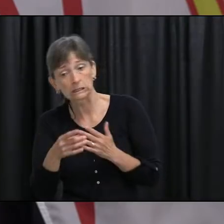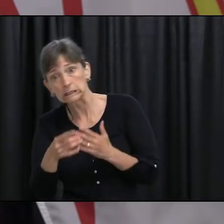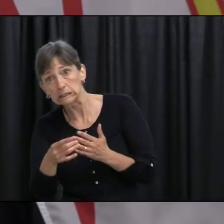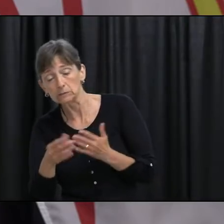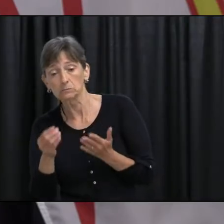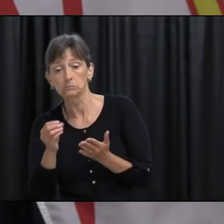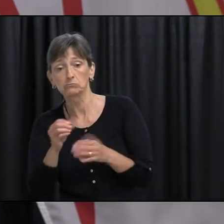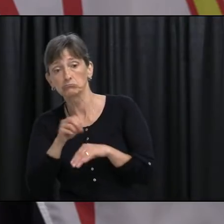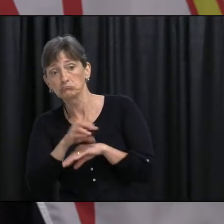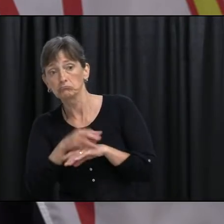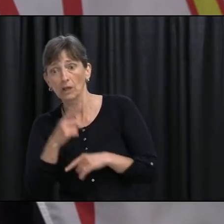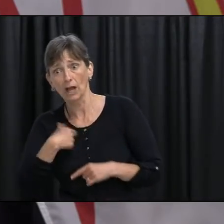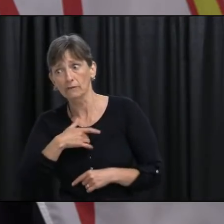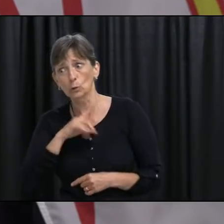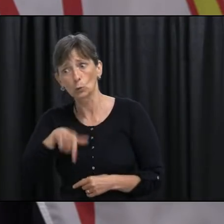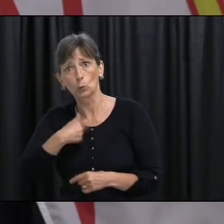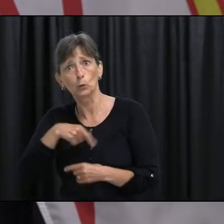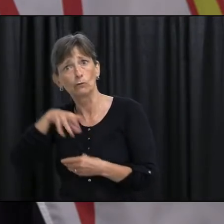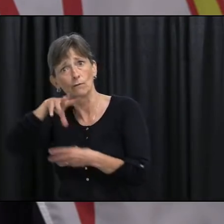think we were appropriately engaged.